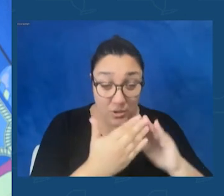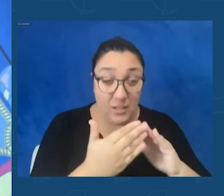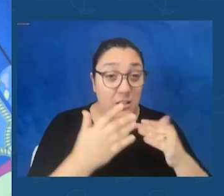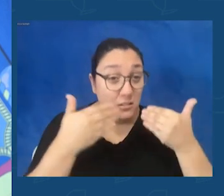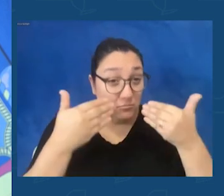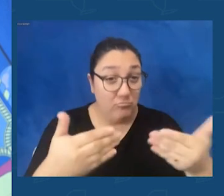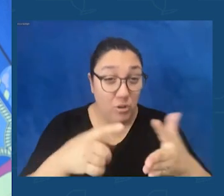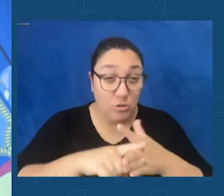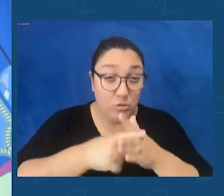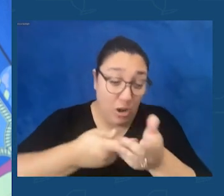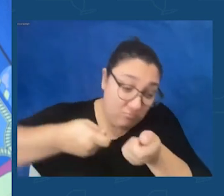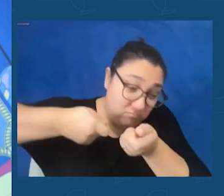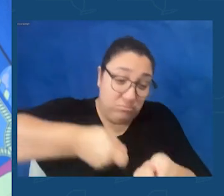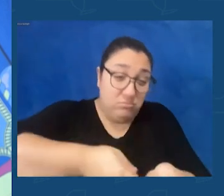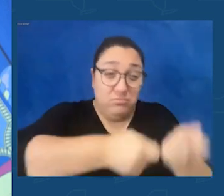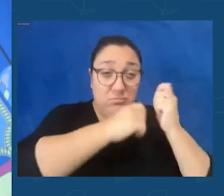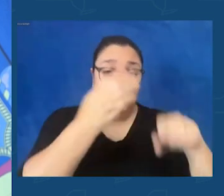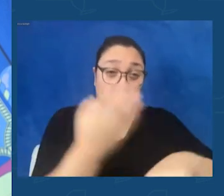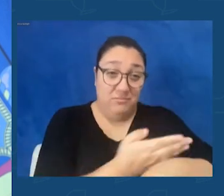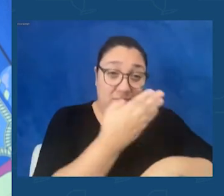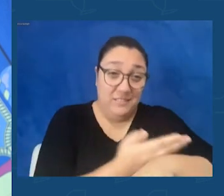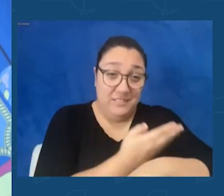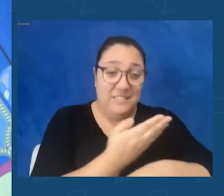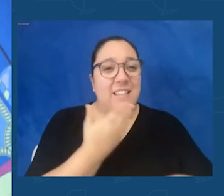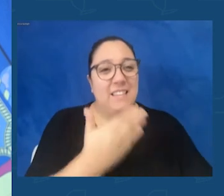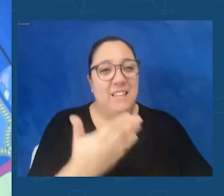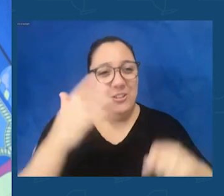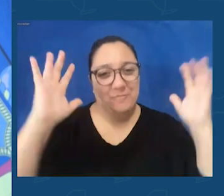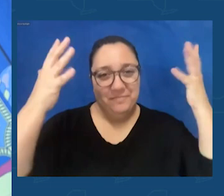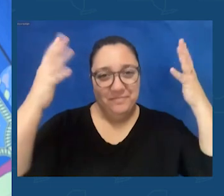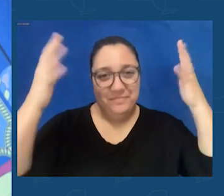in the ground. Thank you, everybody. And